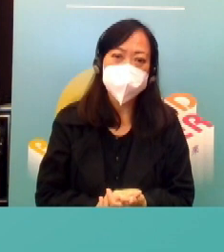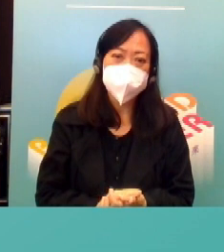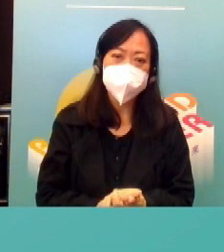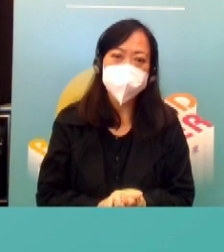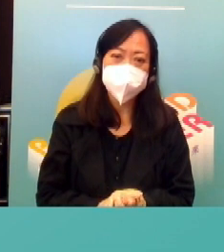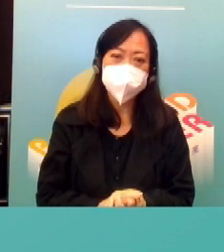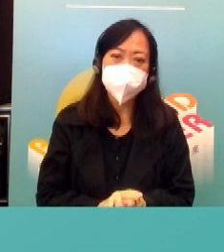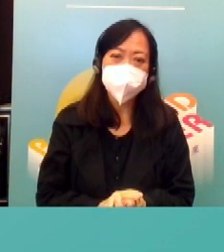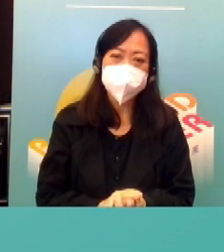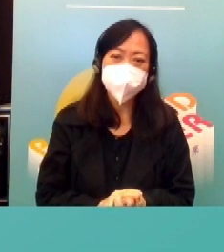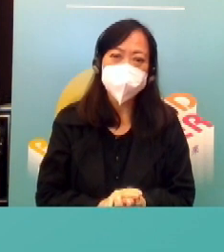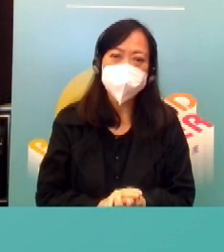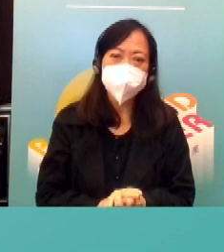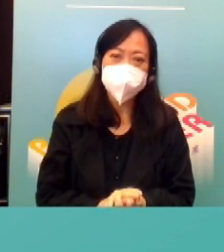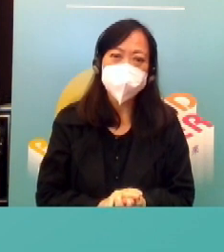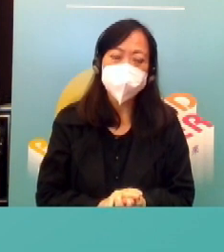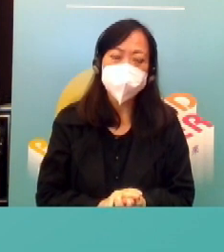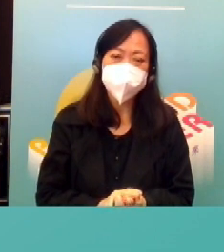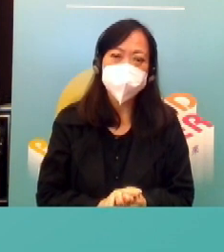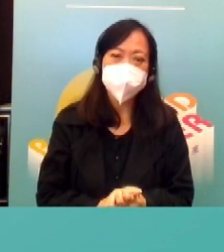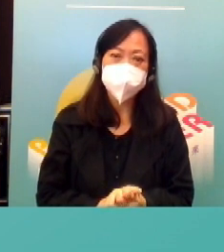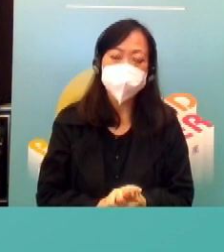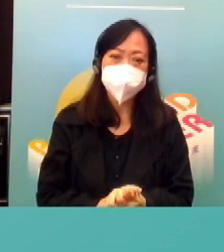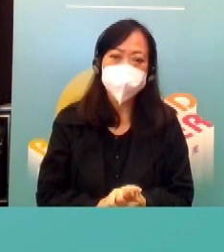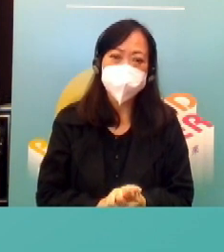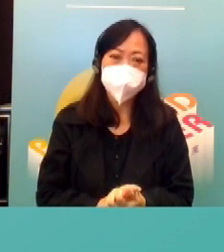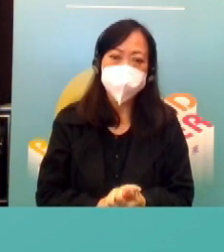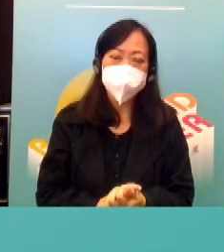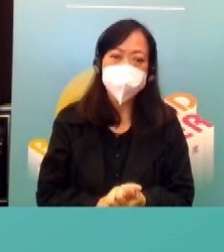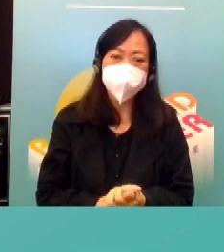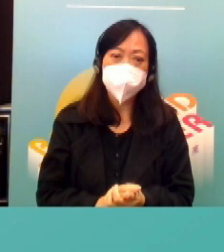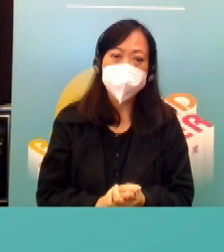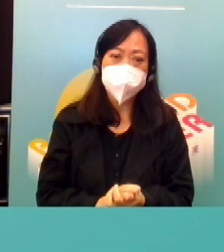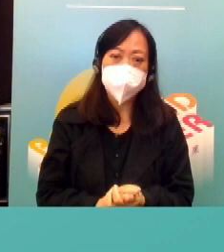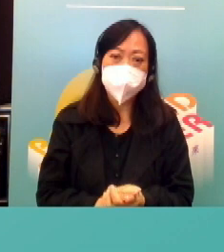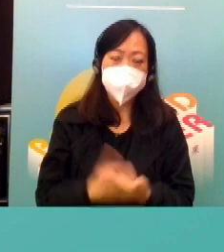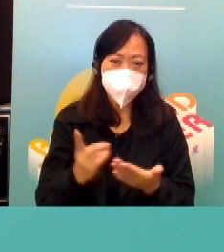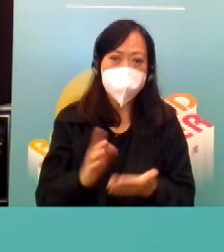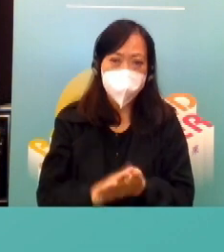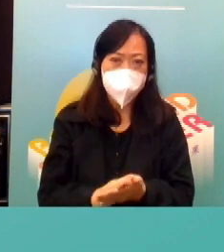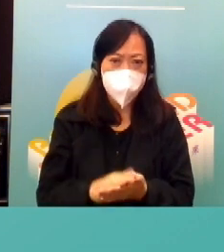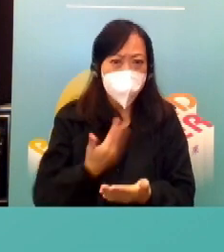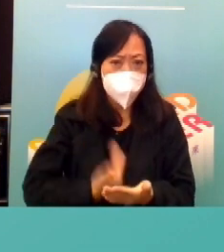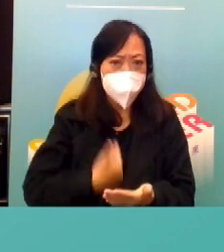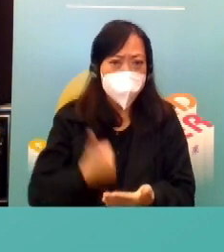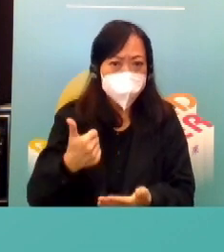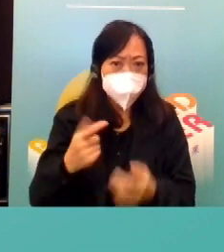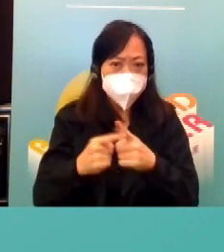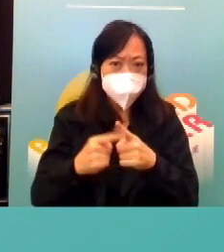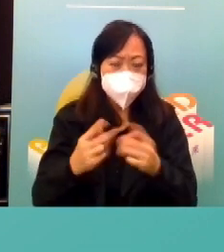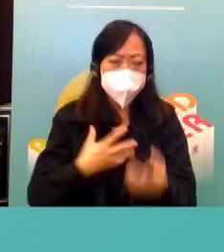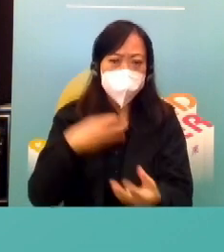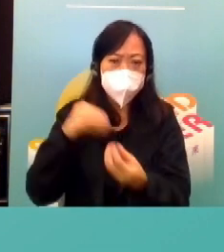and he's a very good person, very concerned about international development. So I